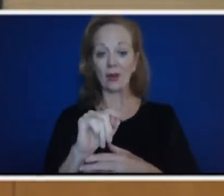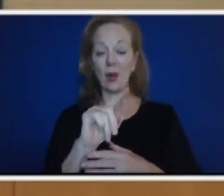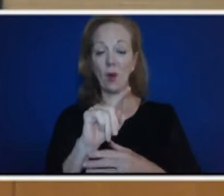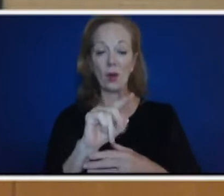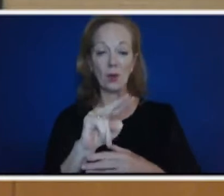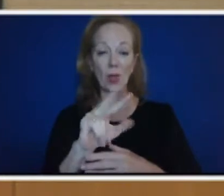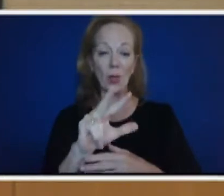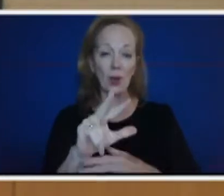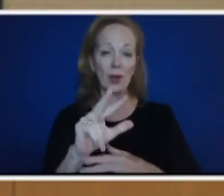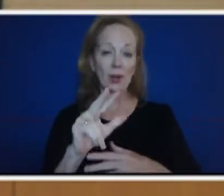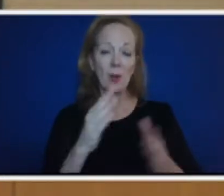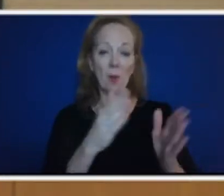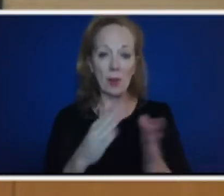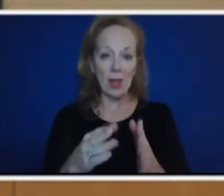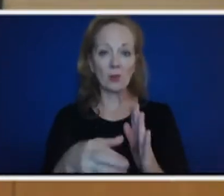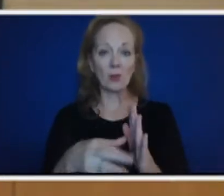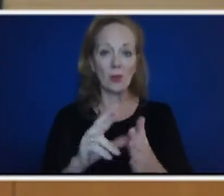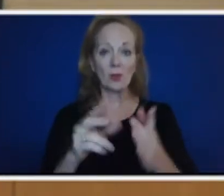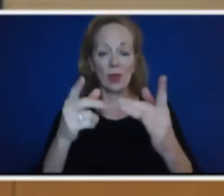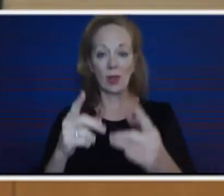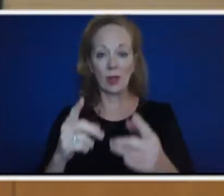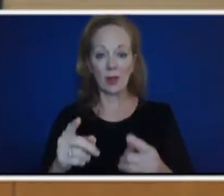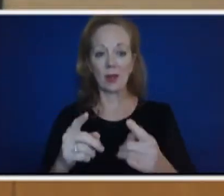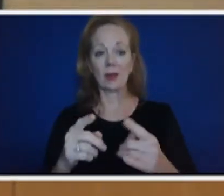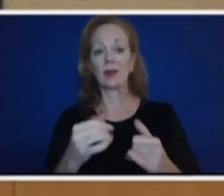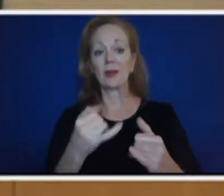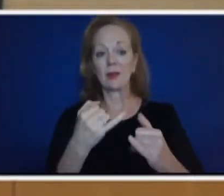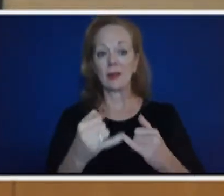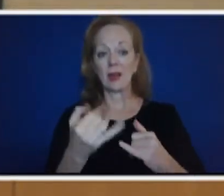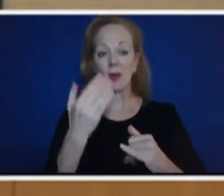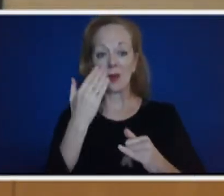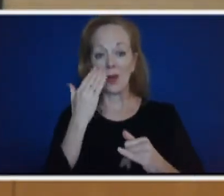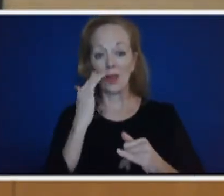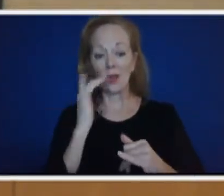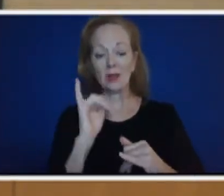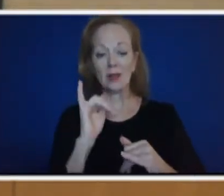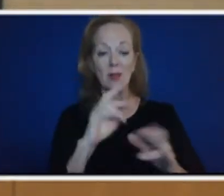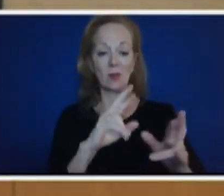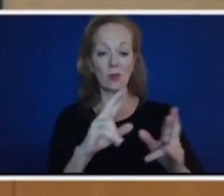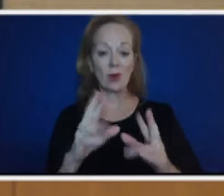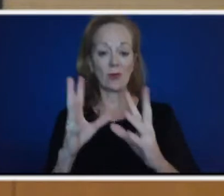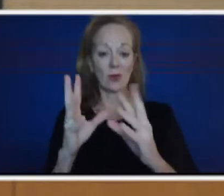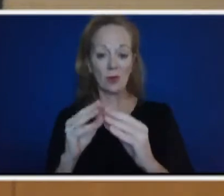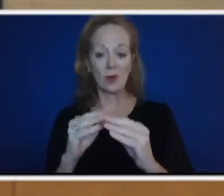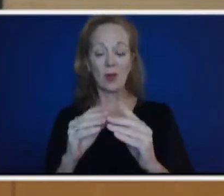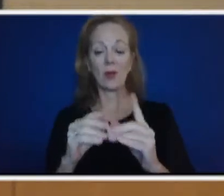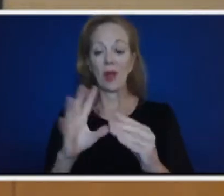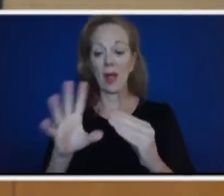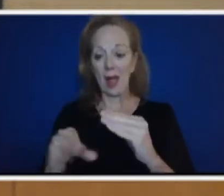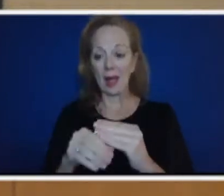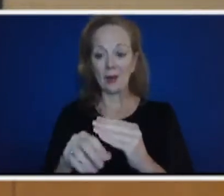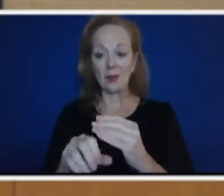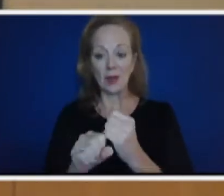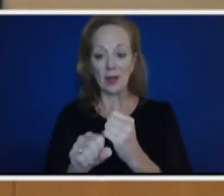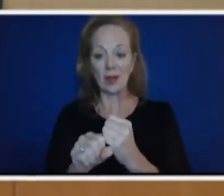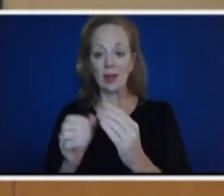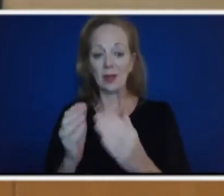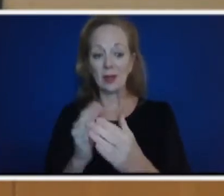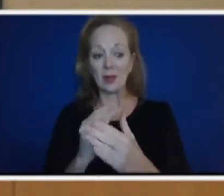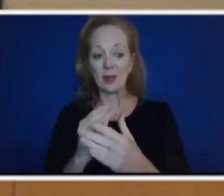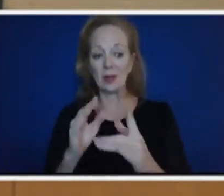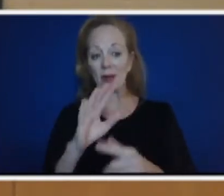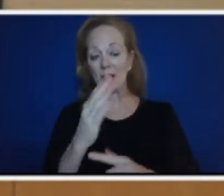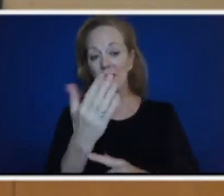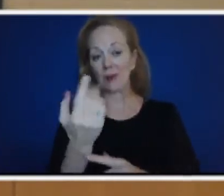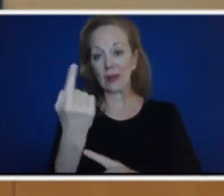kind of thing. Plan reviews occur, they get finalized. We know that they're ready for hearing. We put them on the ad, and that's all within that,